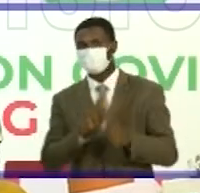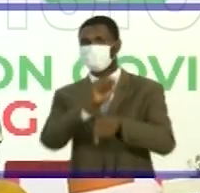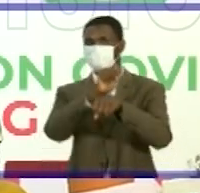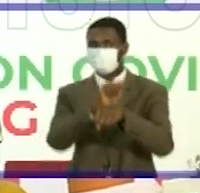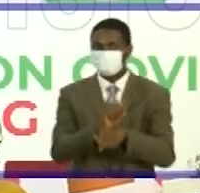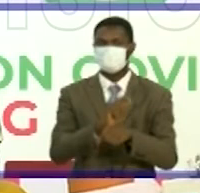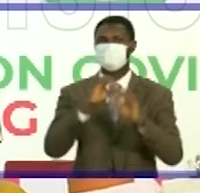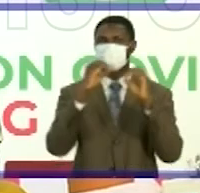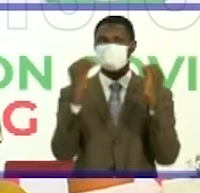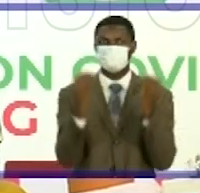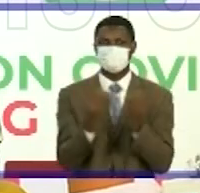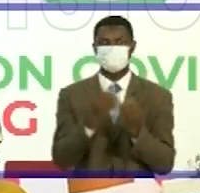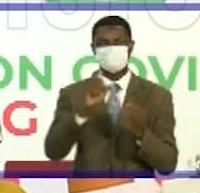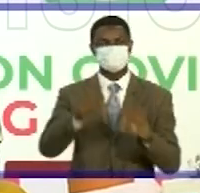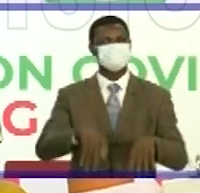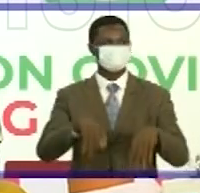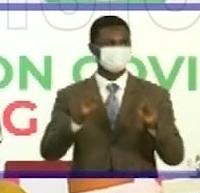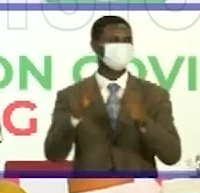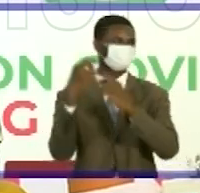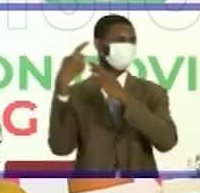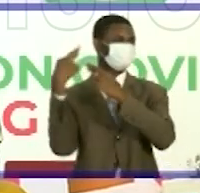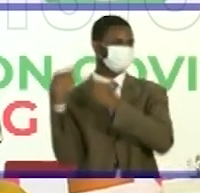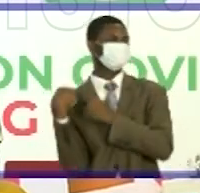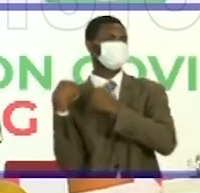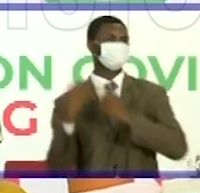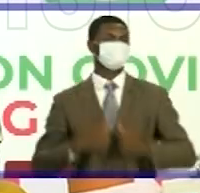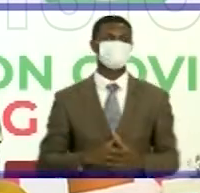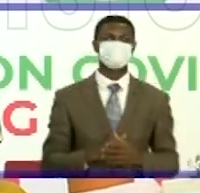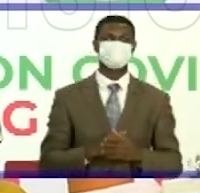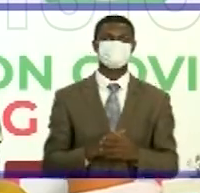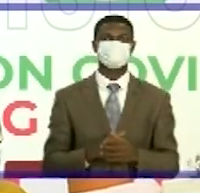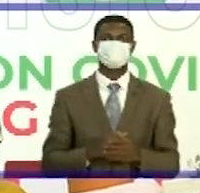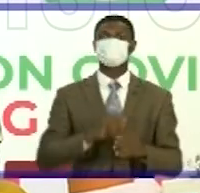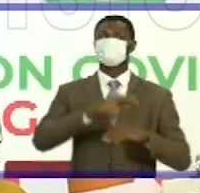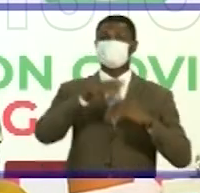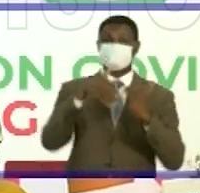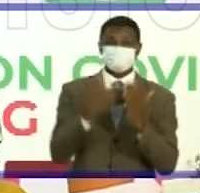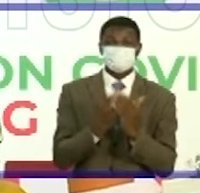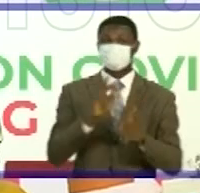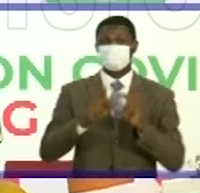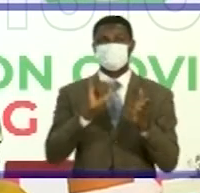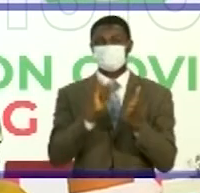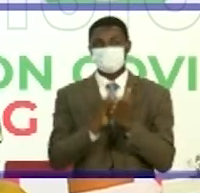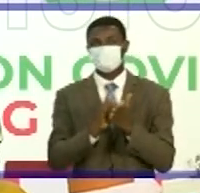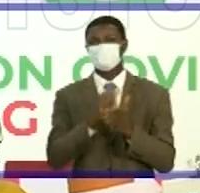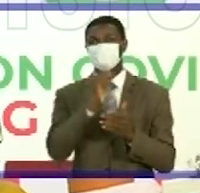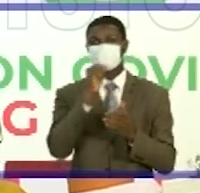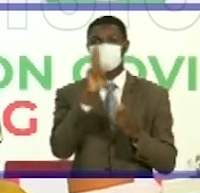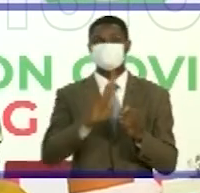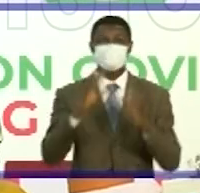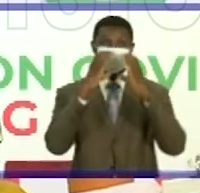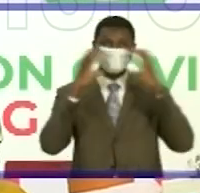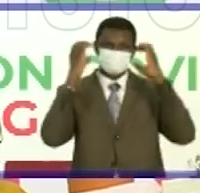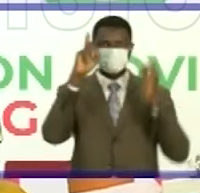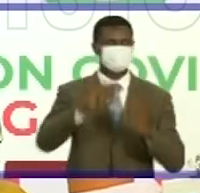institution. I think they have a responsibility of ostracizing people who walk around without masks in their